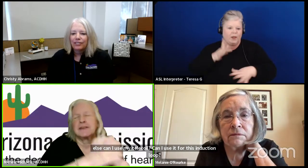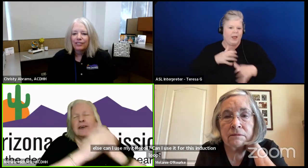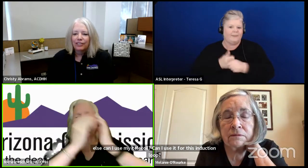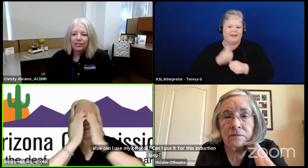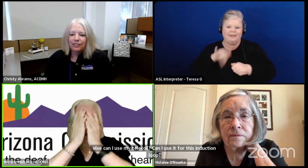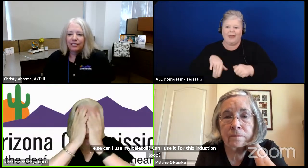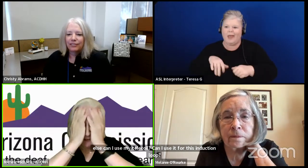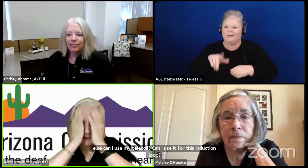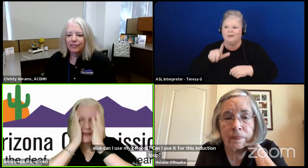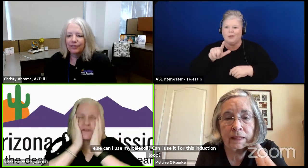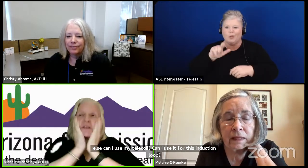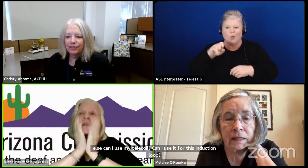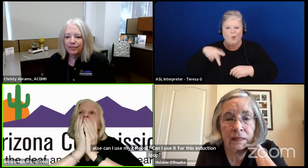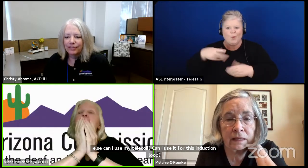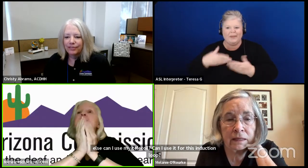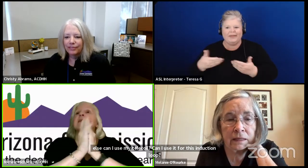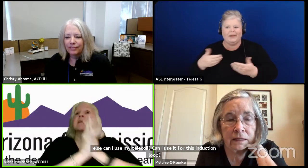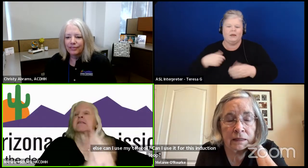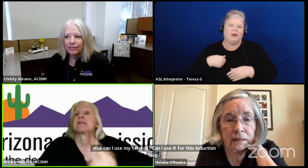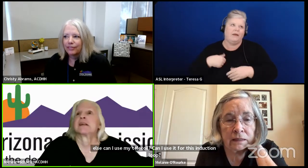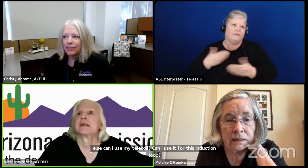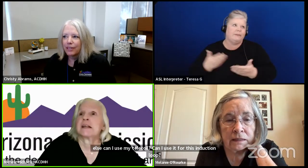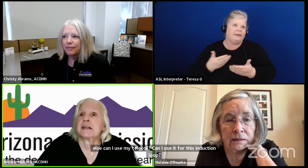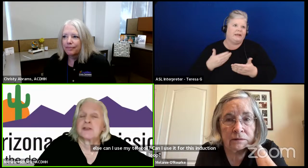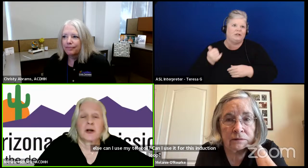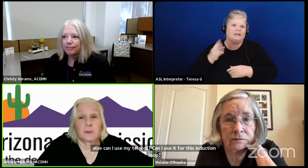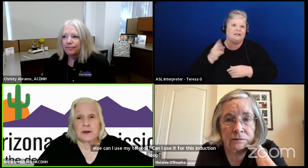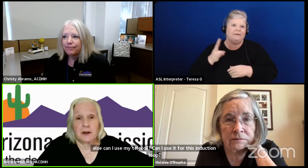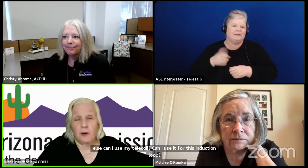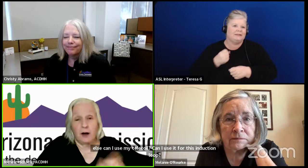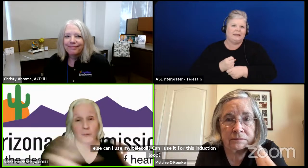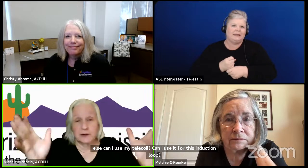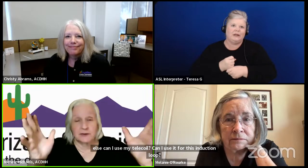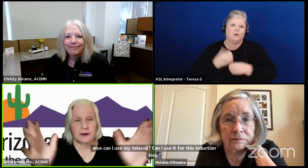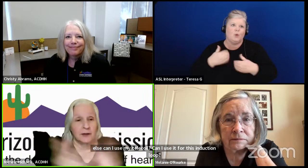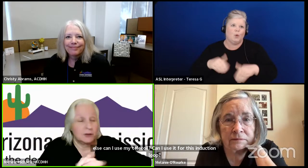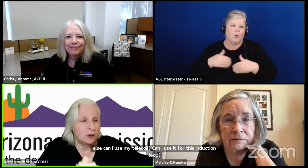gosh, I've been here 17 years, and it started with